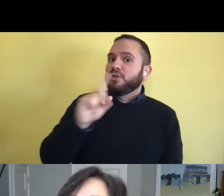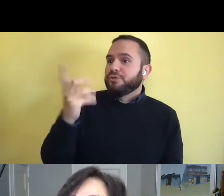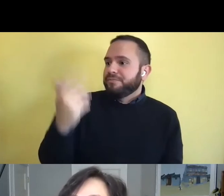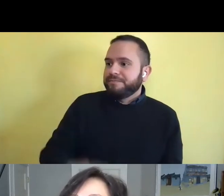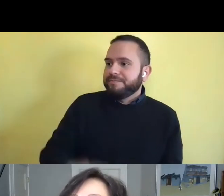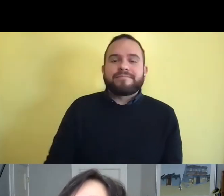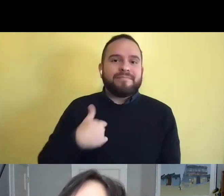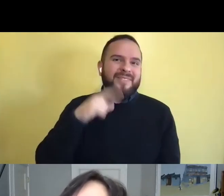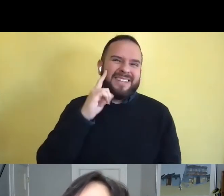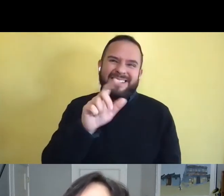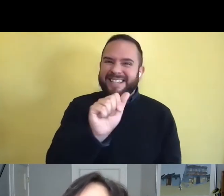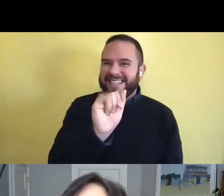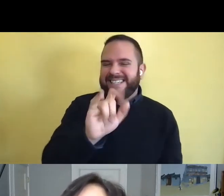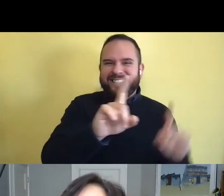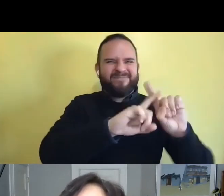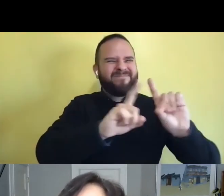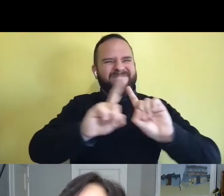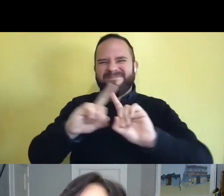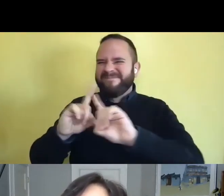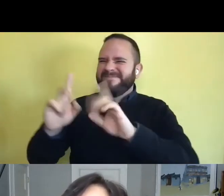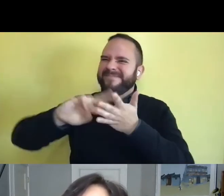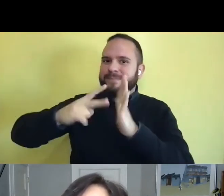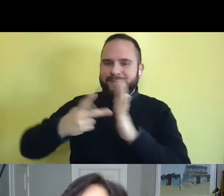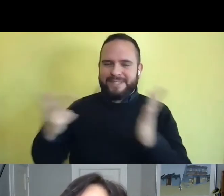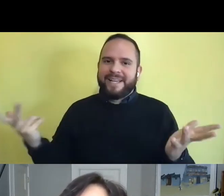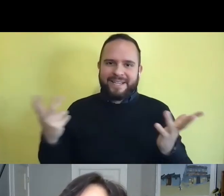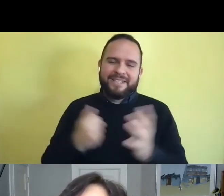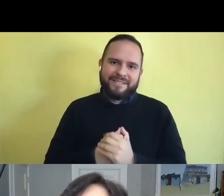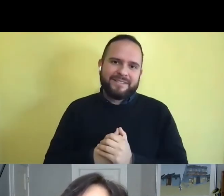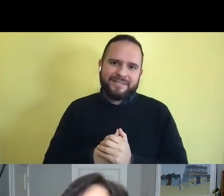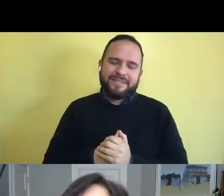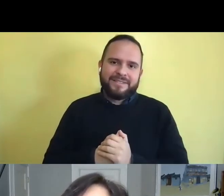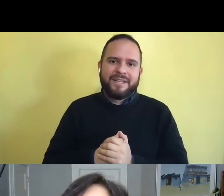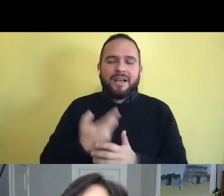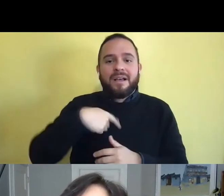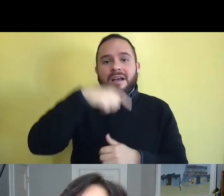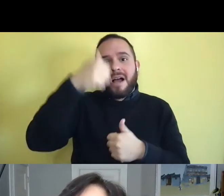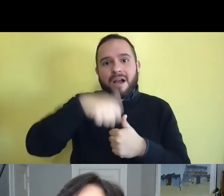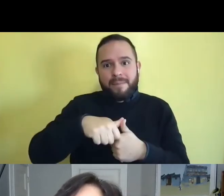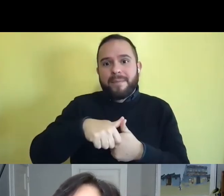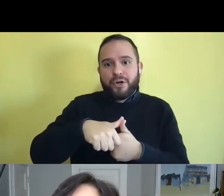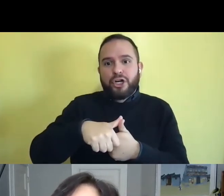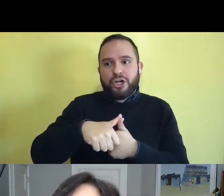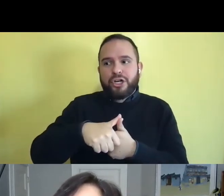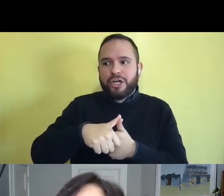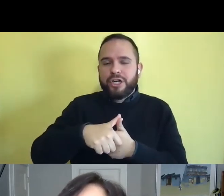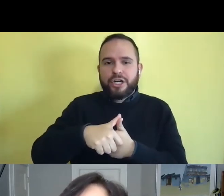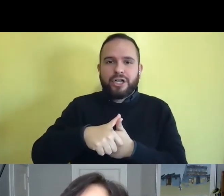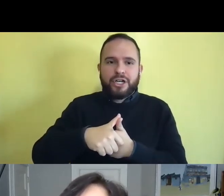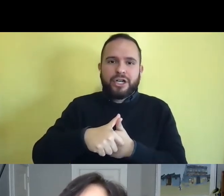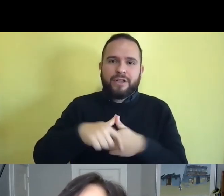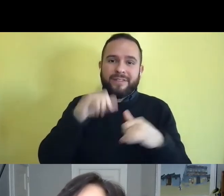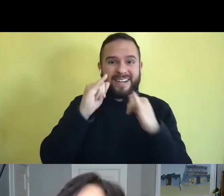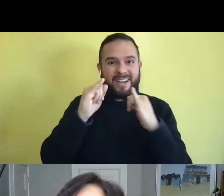different definitions of what constitutes artificial intelligence. And I remember we had an interview that we had for Access Chat